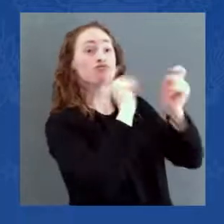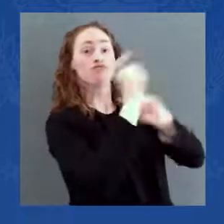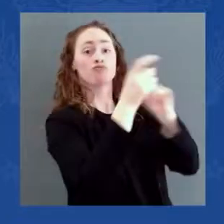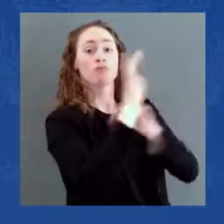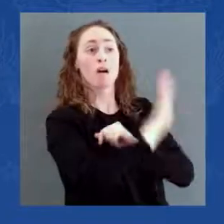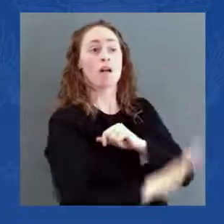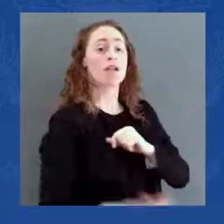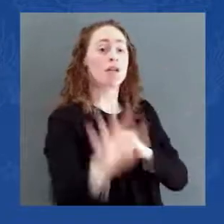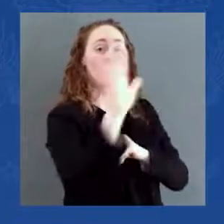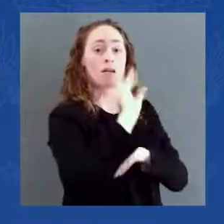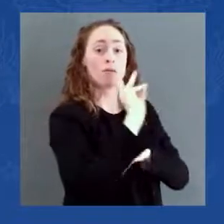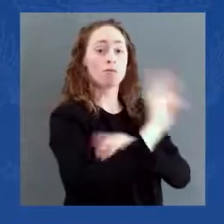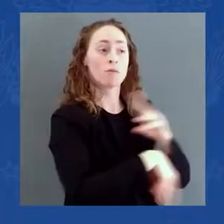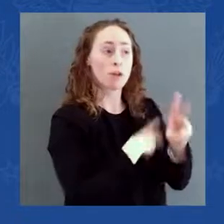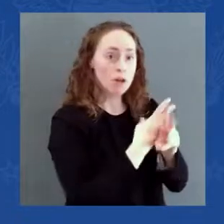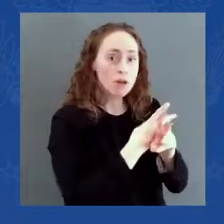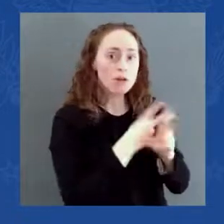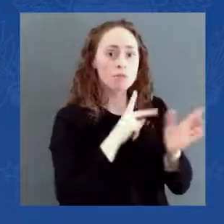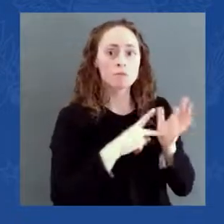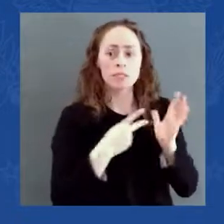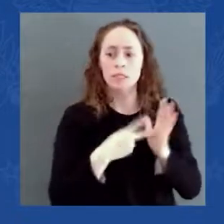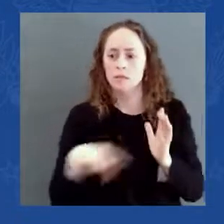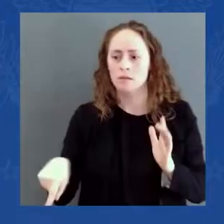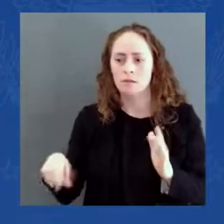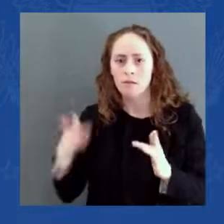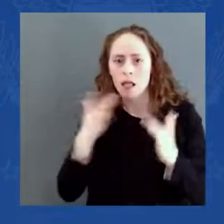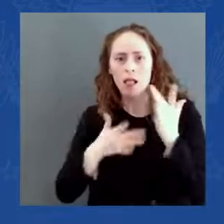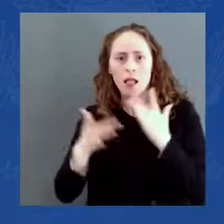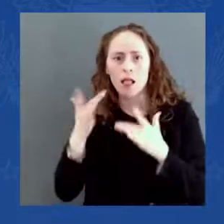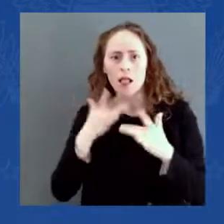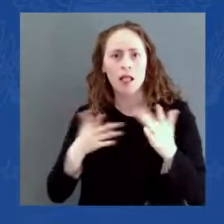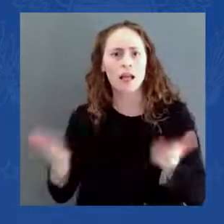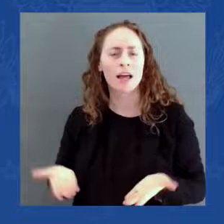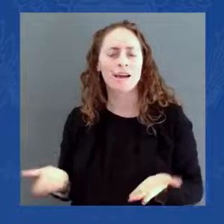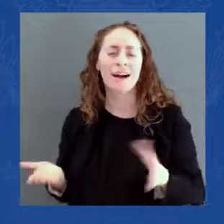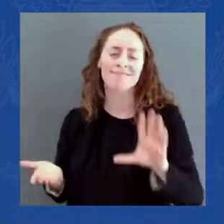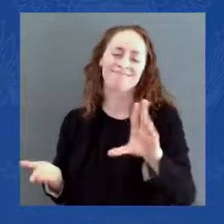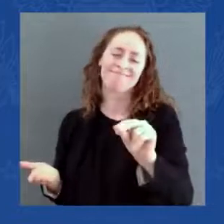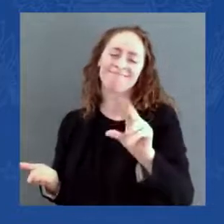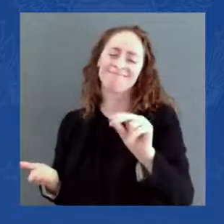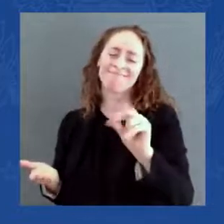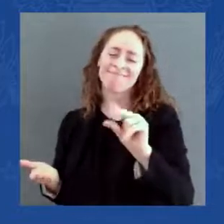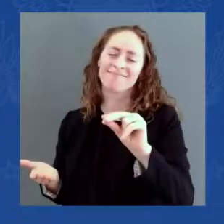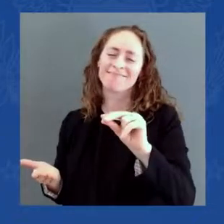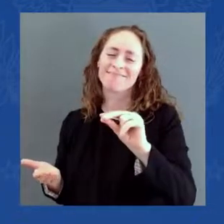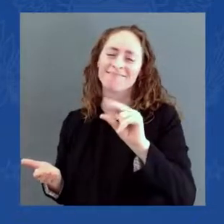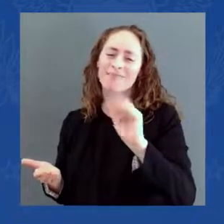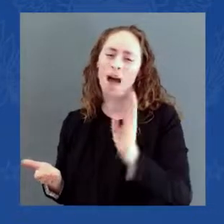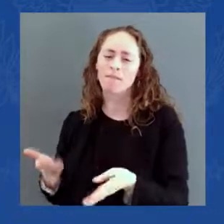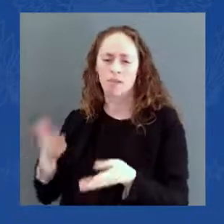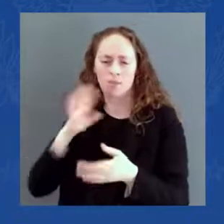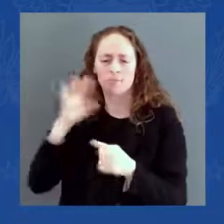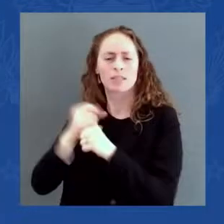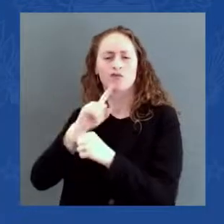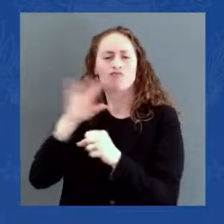American. I'll always make sure that our people are protected first, but vaccinating the world is not